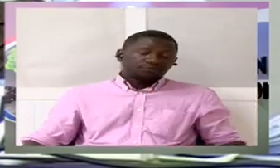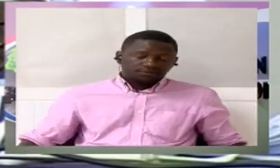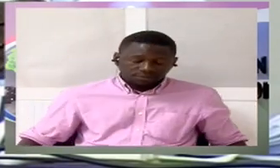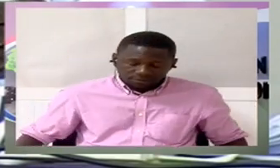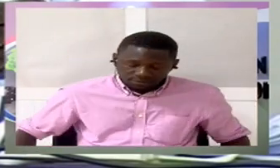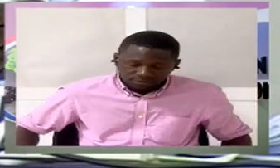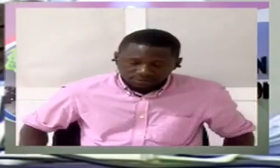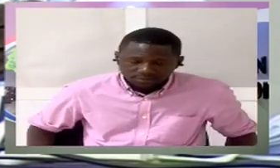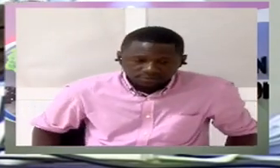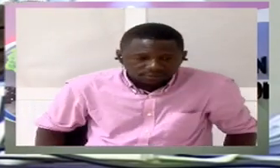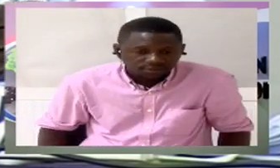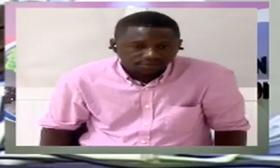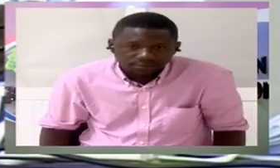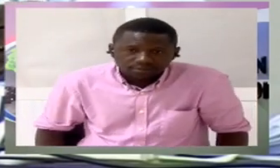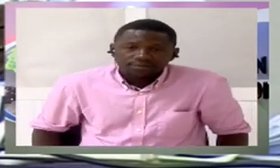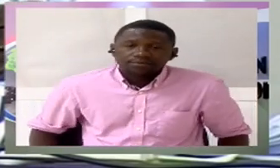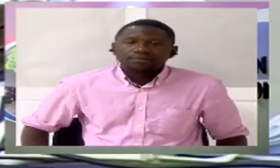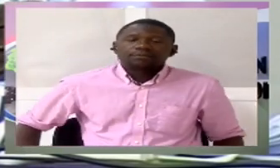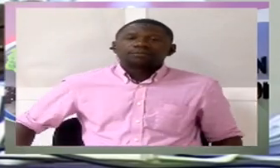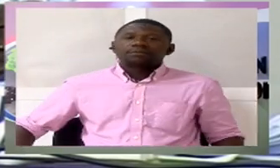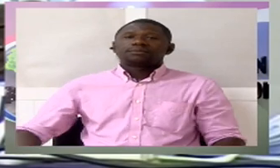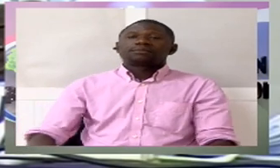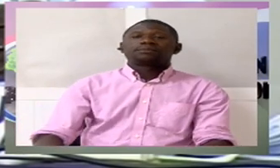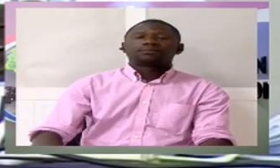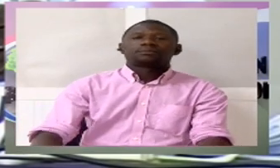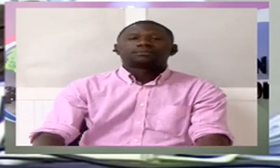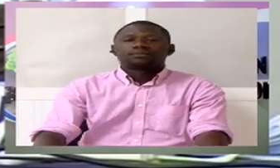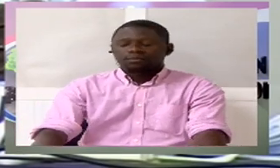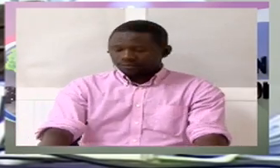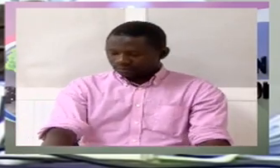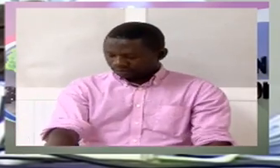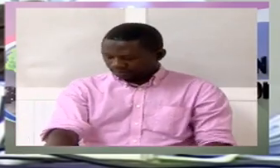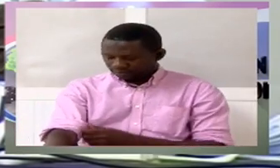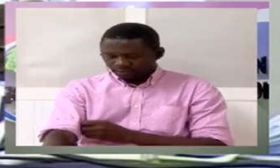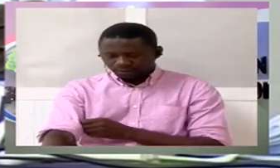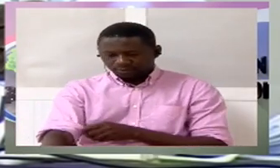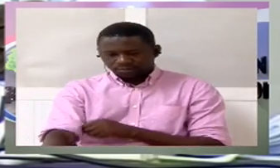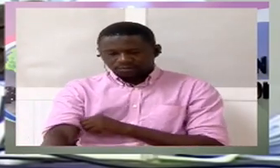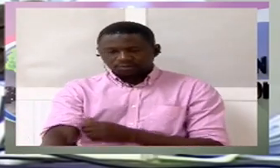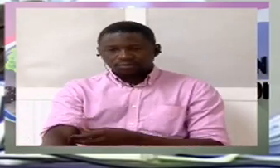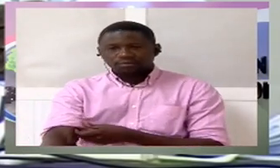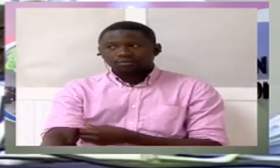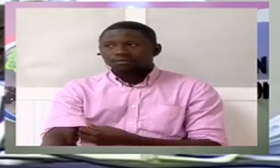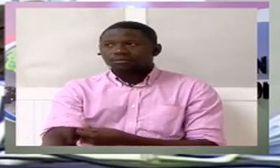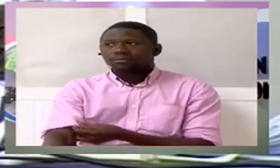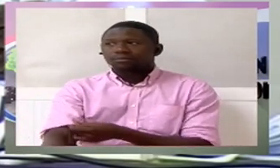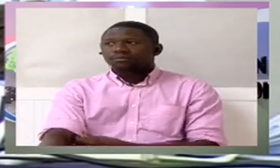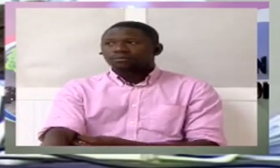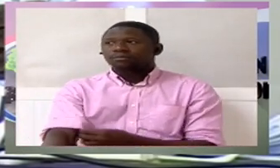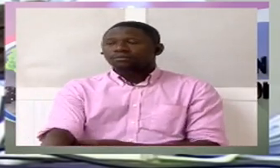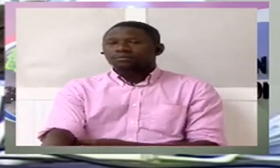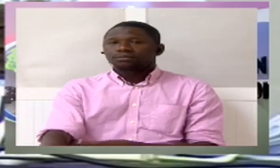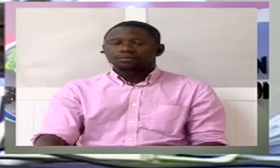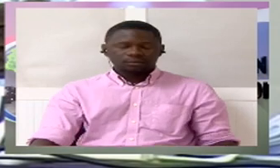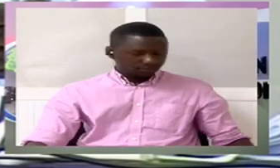sotong. Yo utumo meni yalong wolom NSS aning utumo NIA aninying kantabunda kotengulu.